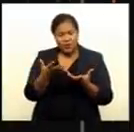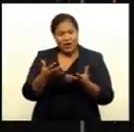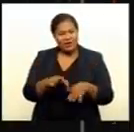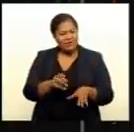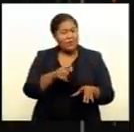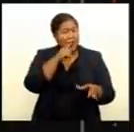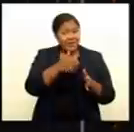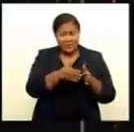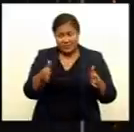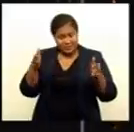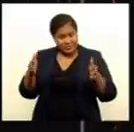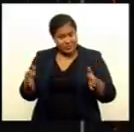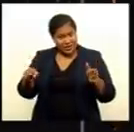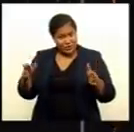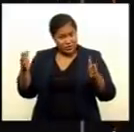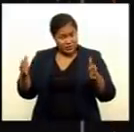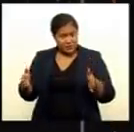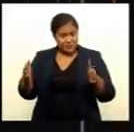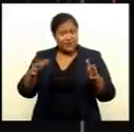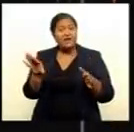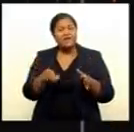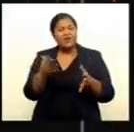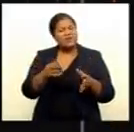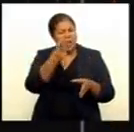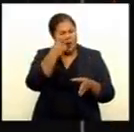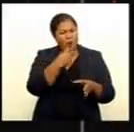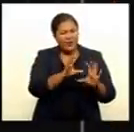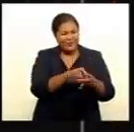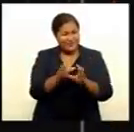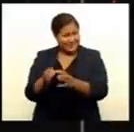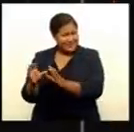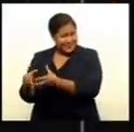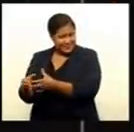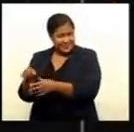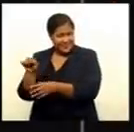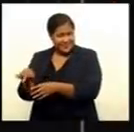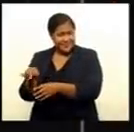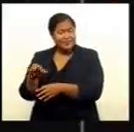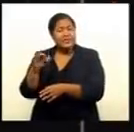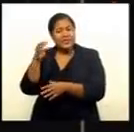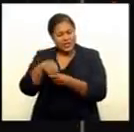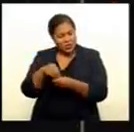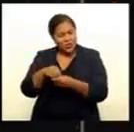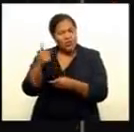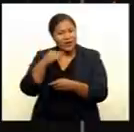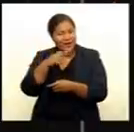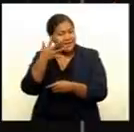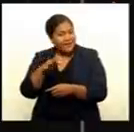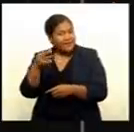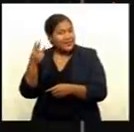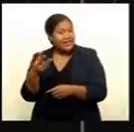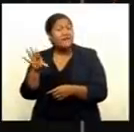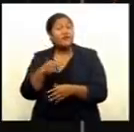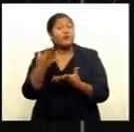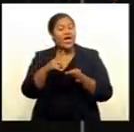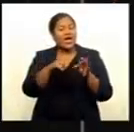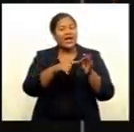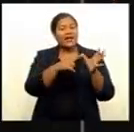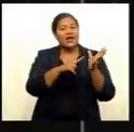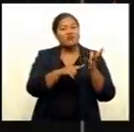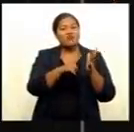Lami, Suva, Nosori are from existing areas of interest, including 153 from Gawia and Lami.